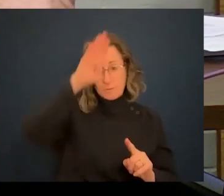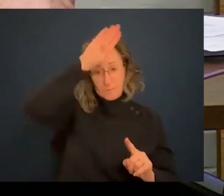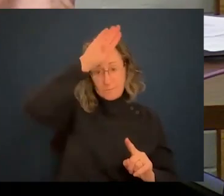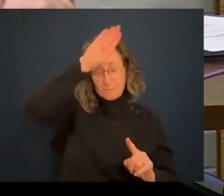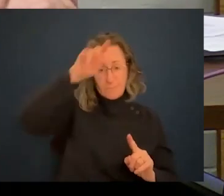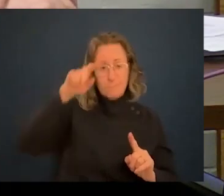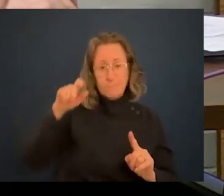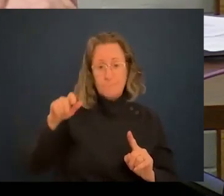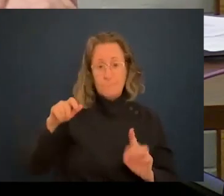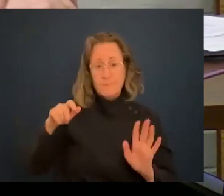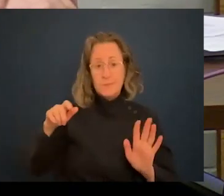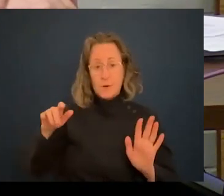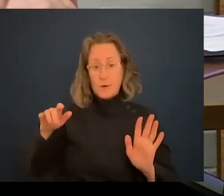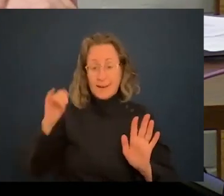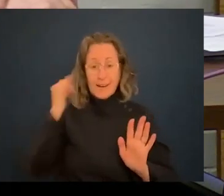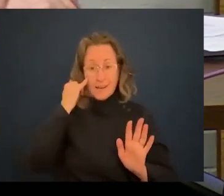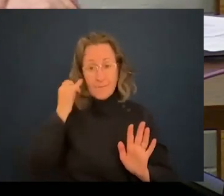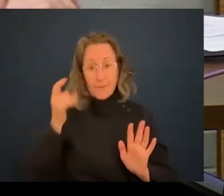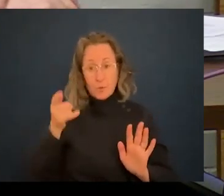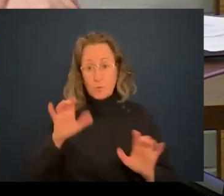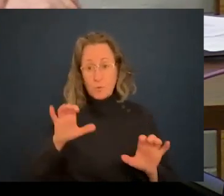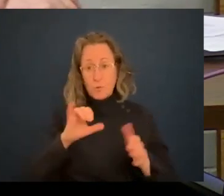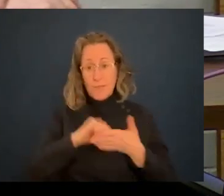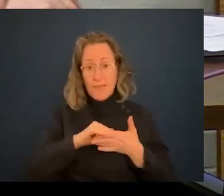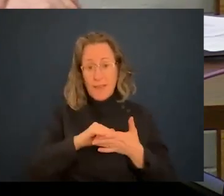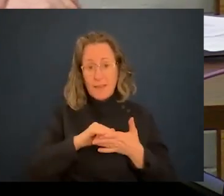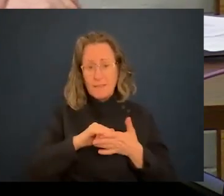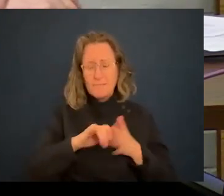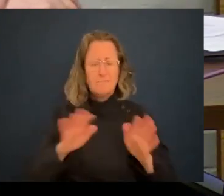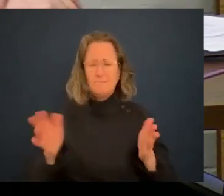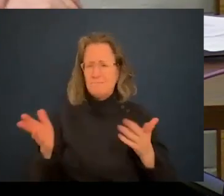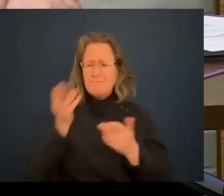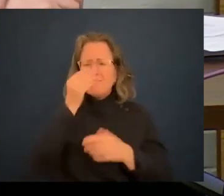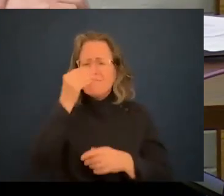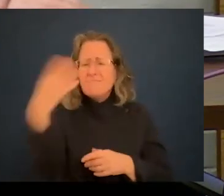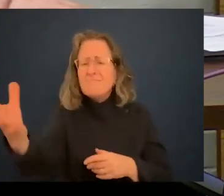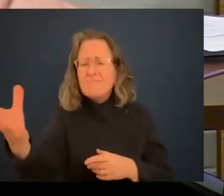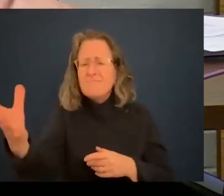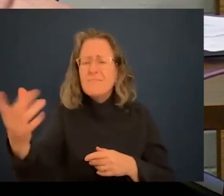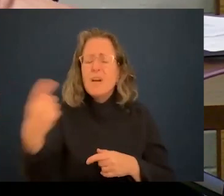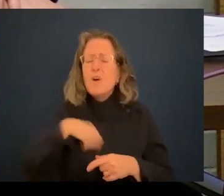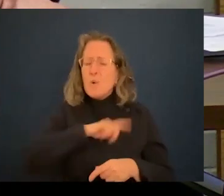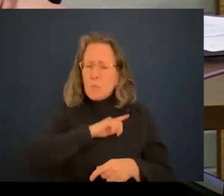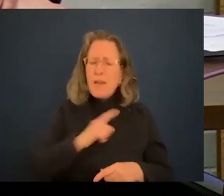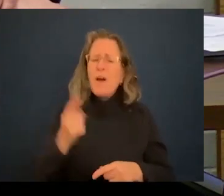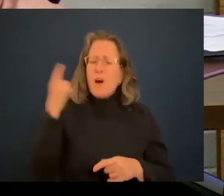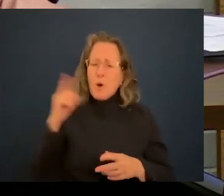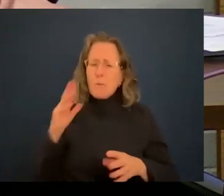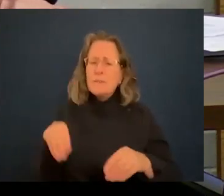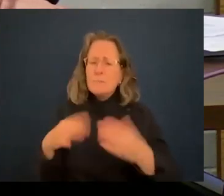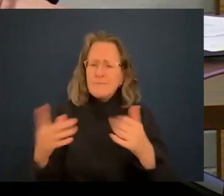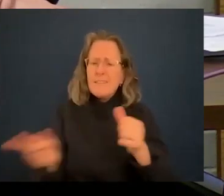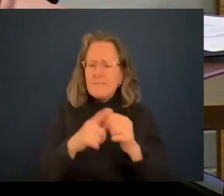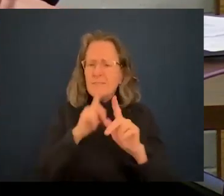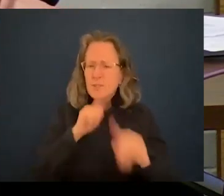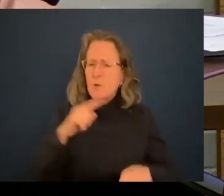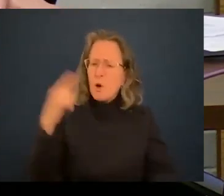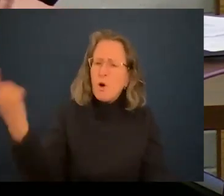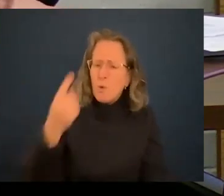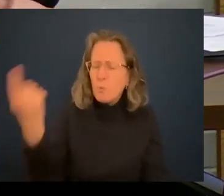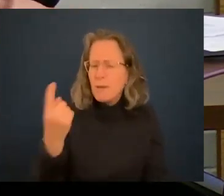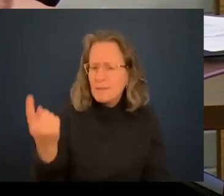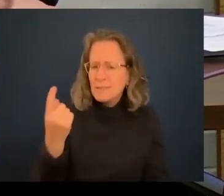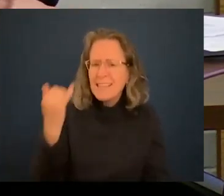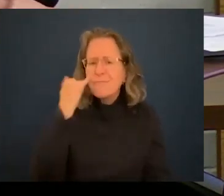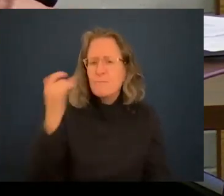July of this year we will always do first response to to a medical emergency and why is that why is that because